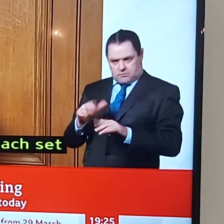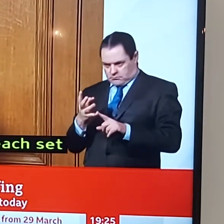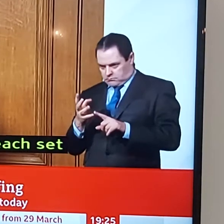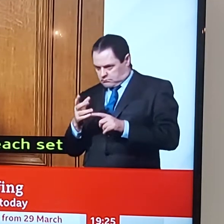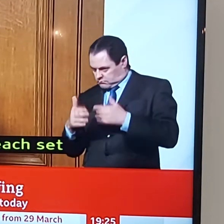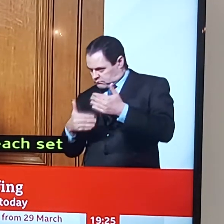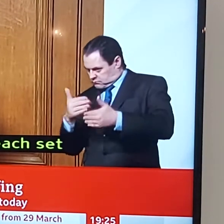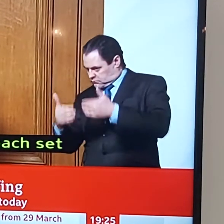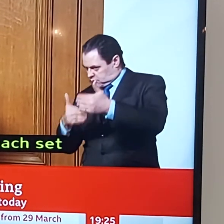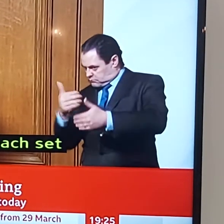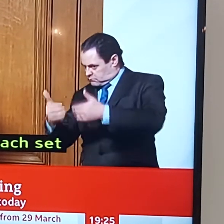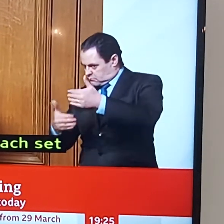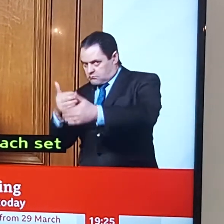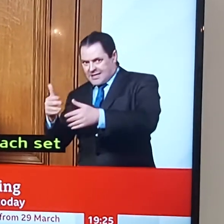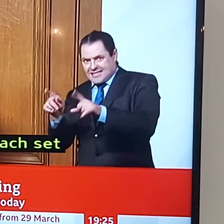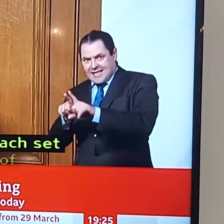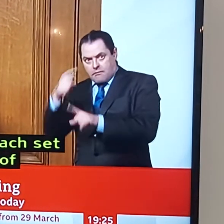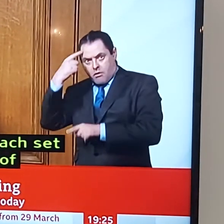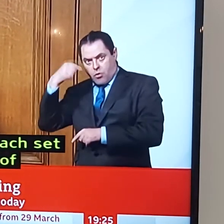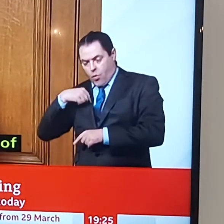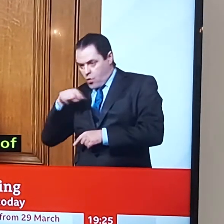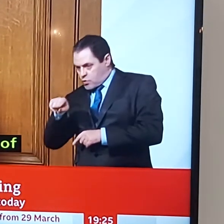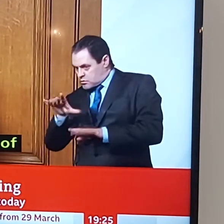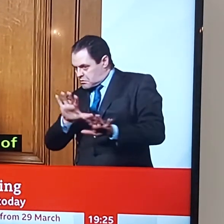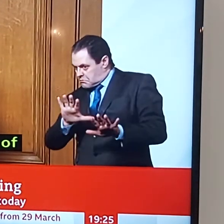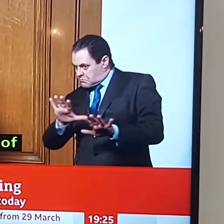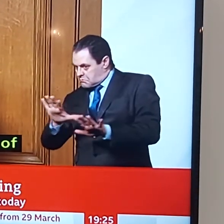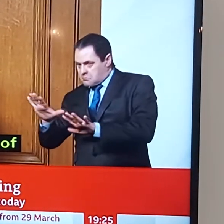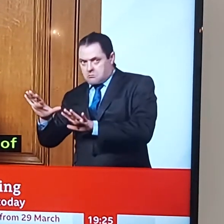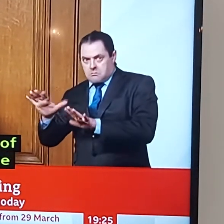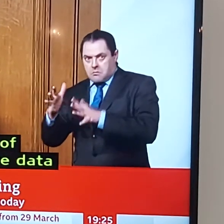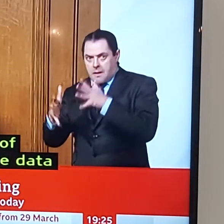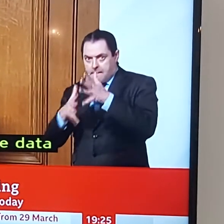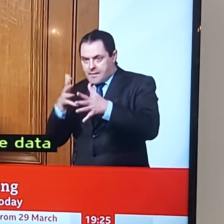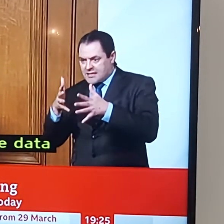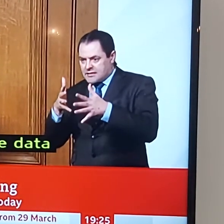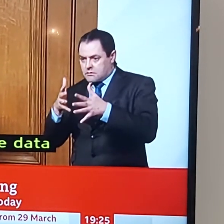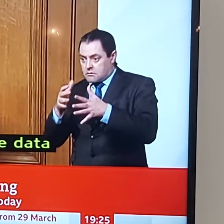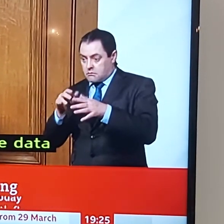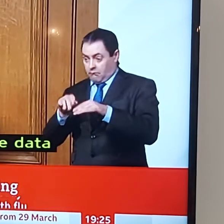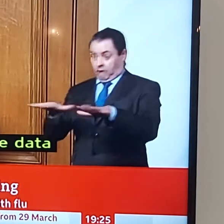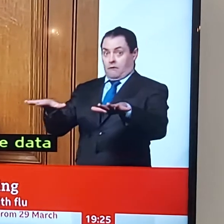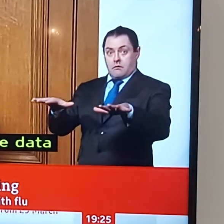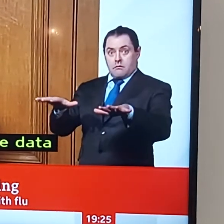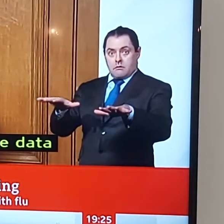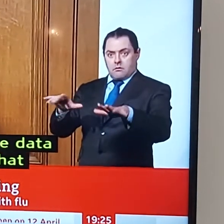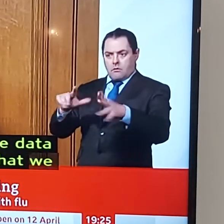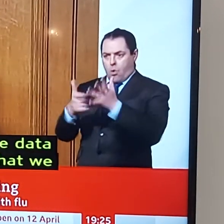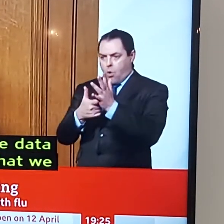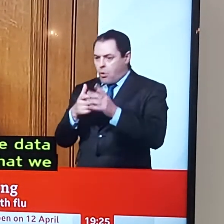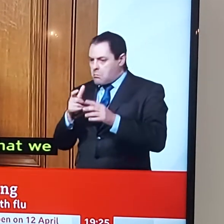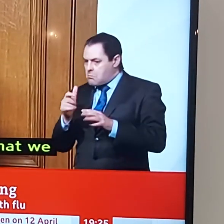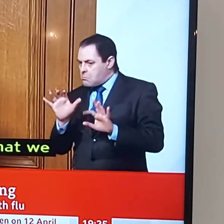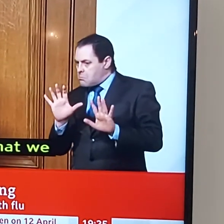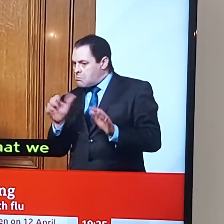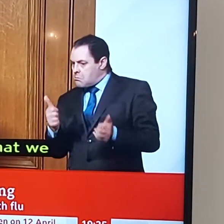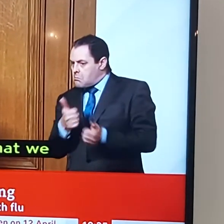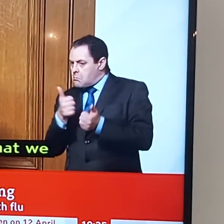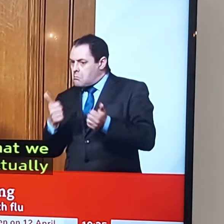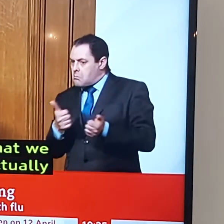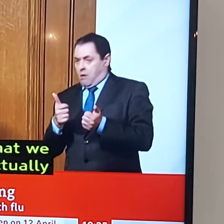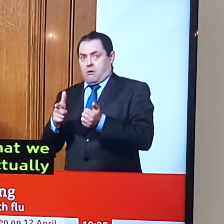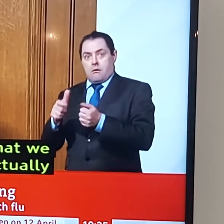us, has this done what we expected it to do? Have we actually ended up in a slightly worse place than we thought we would? Or have indeed we ended up in a